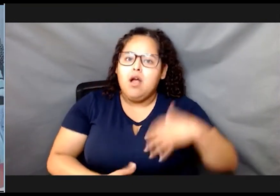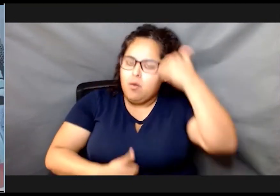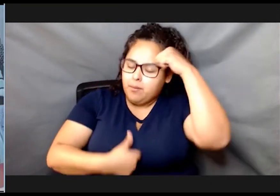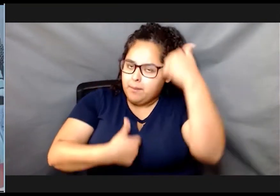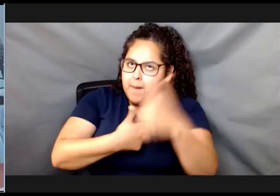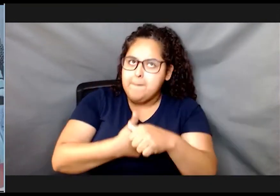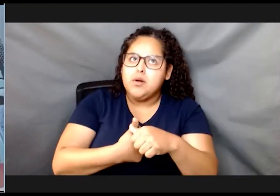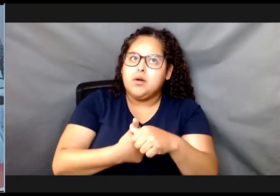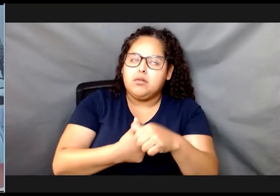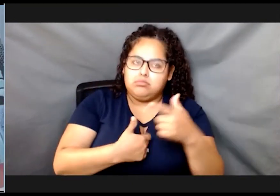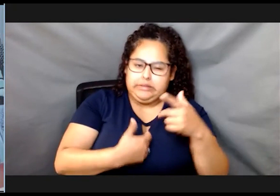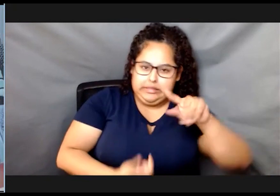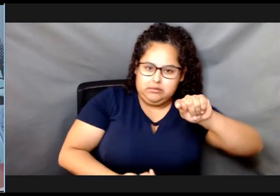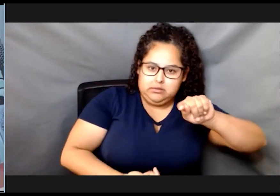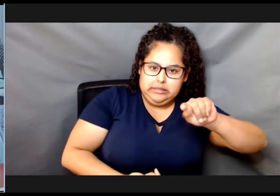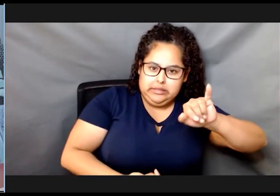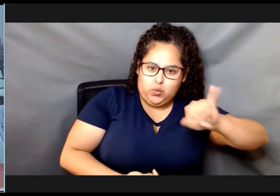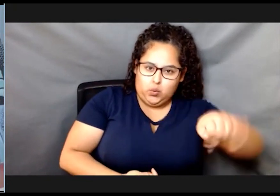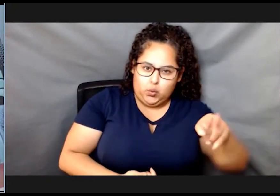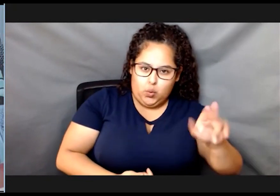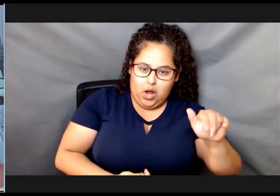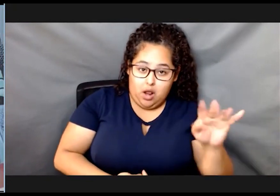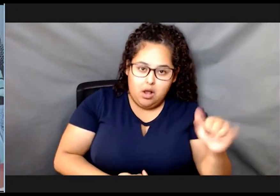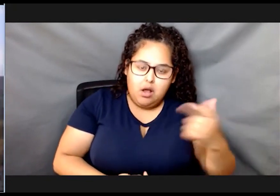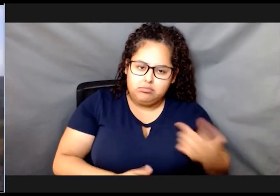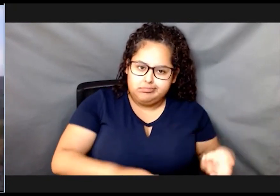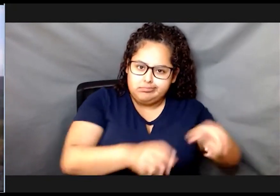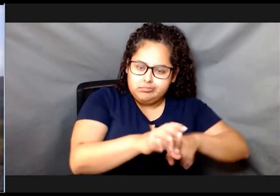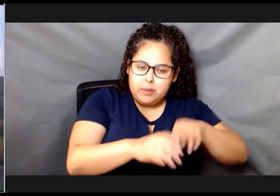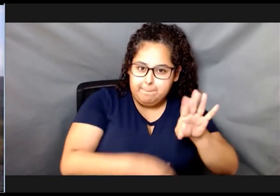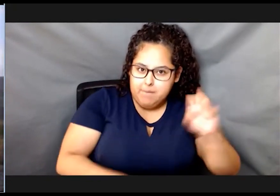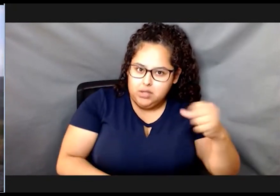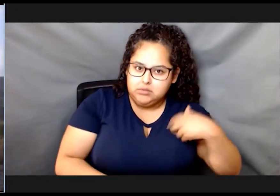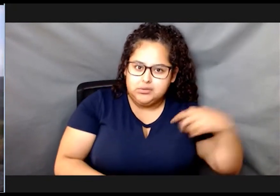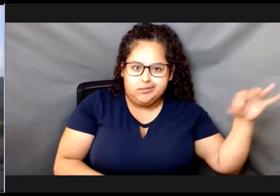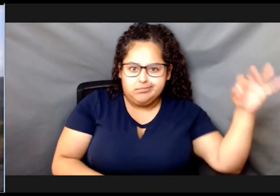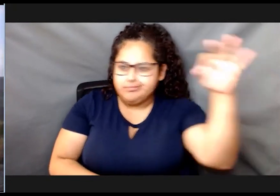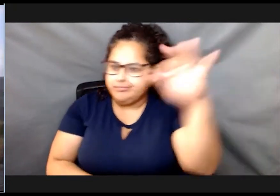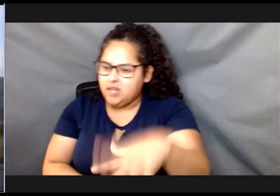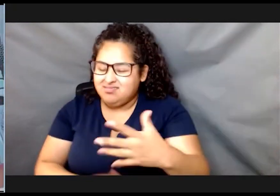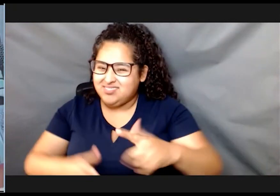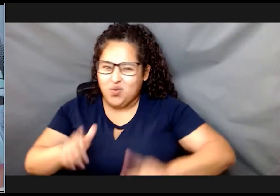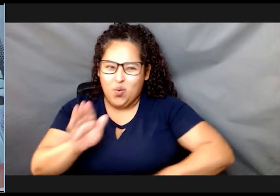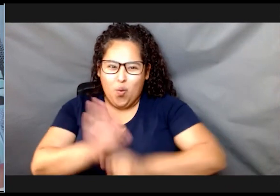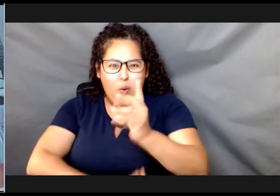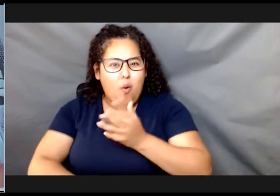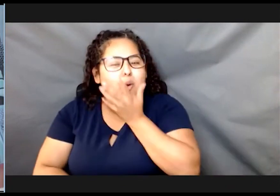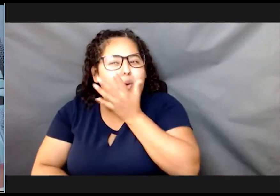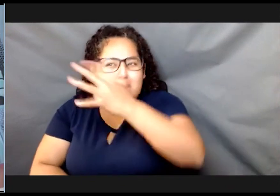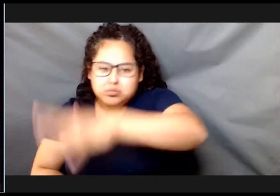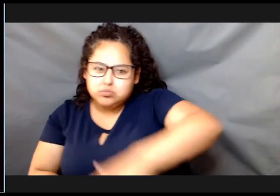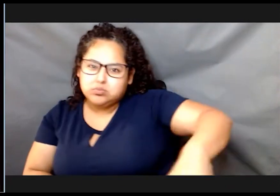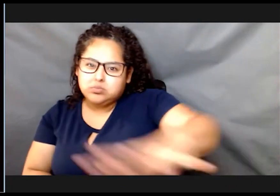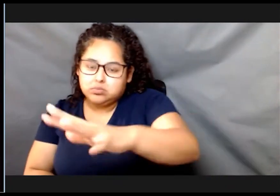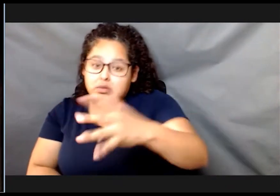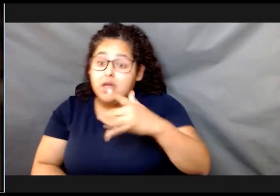bus from Tijuana and it dropped us off at this very tall grassy area, and that is